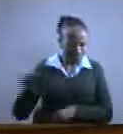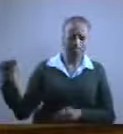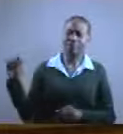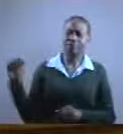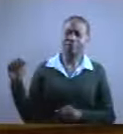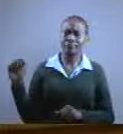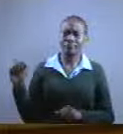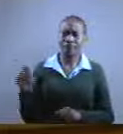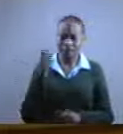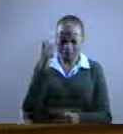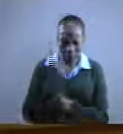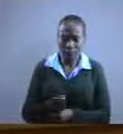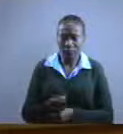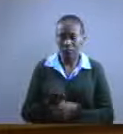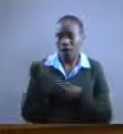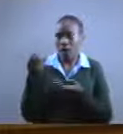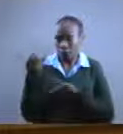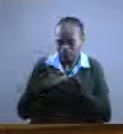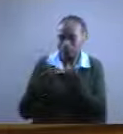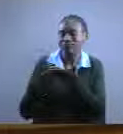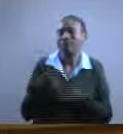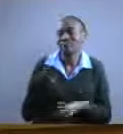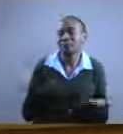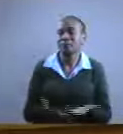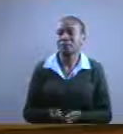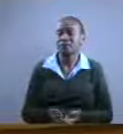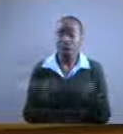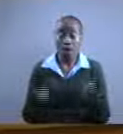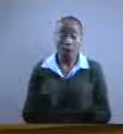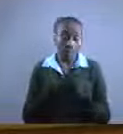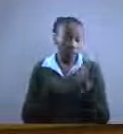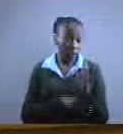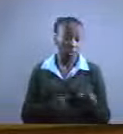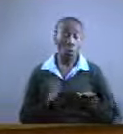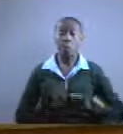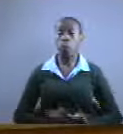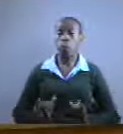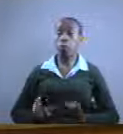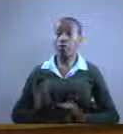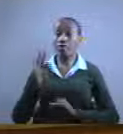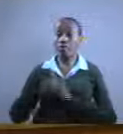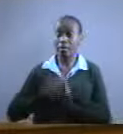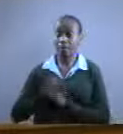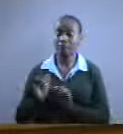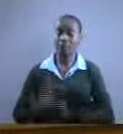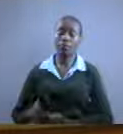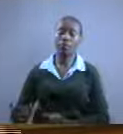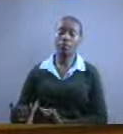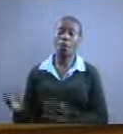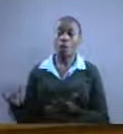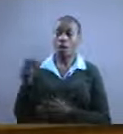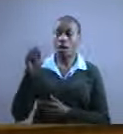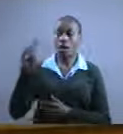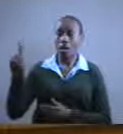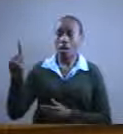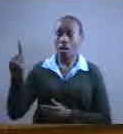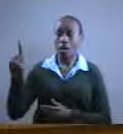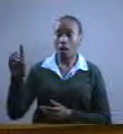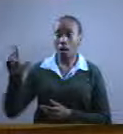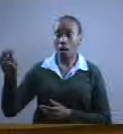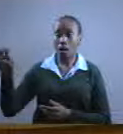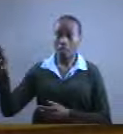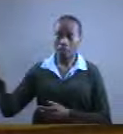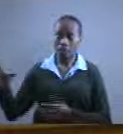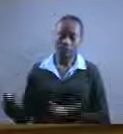refused to debate it at NEDLAC. So the policy remained stuck at NEDLAC for 3 years. Whilst it was stuck at